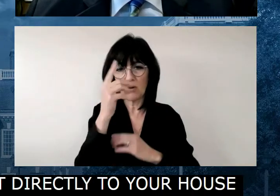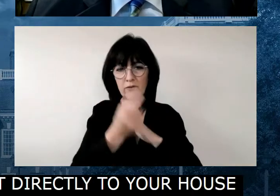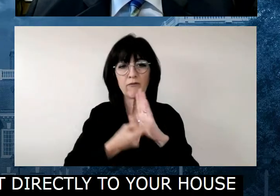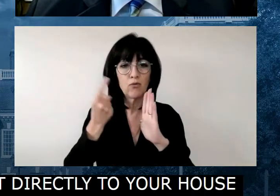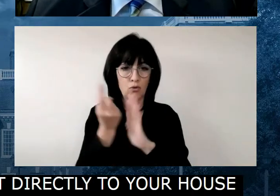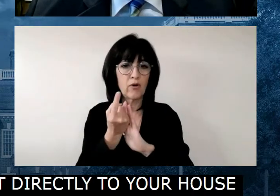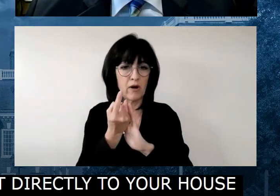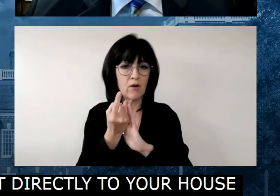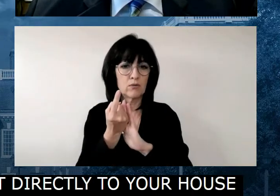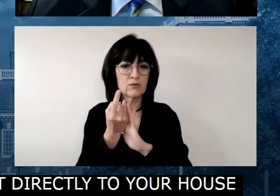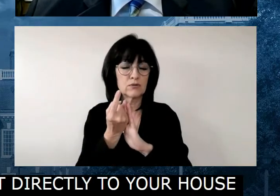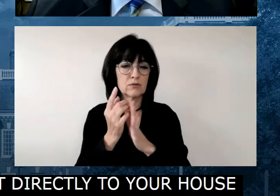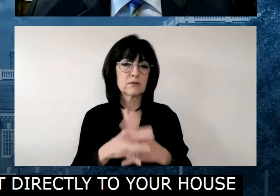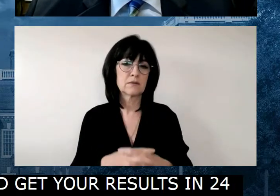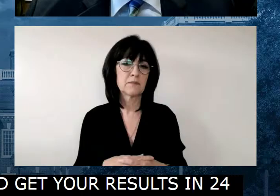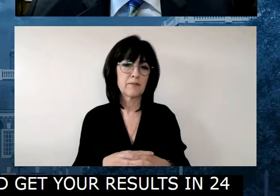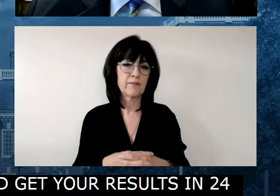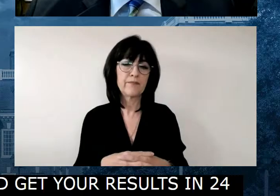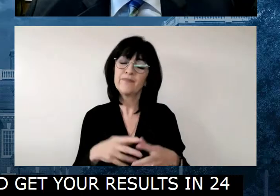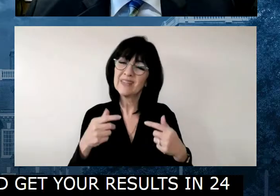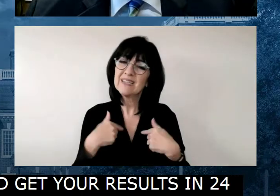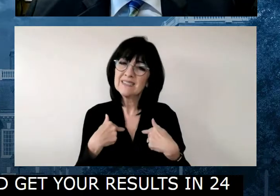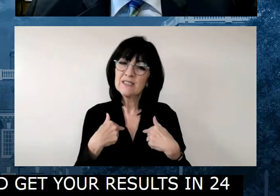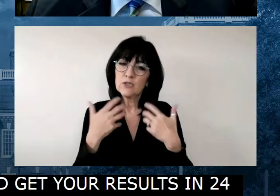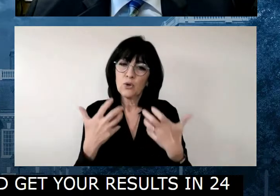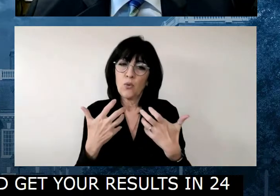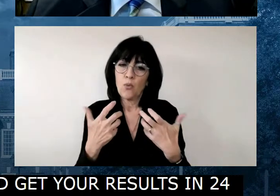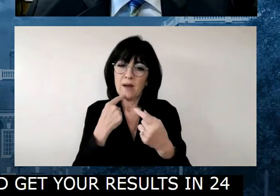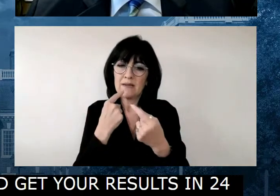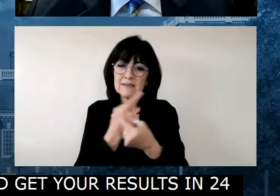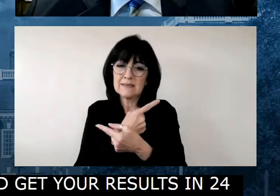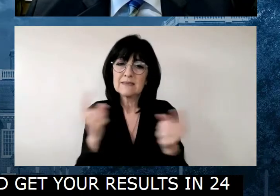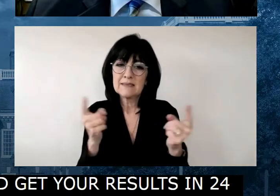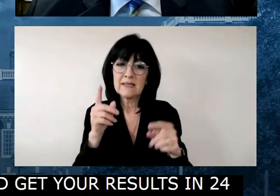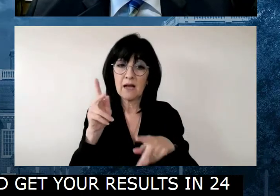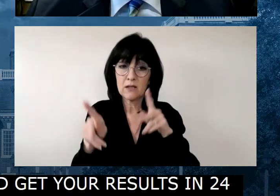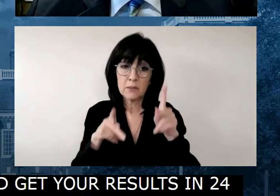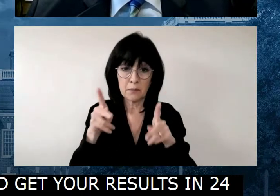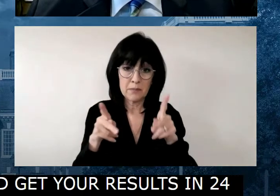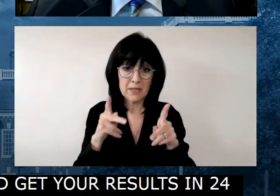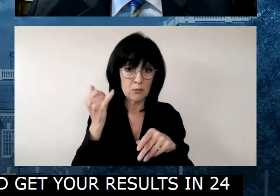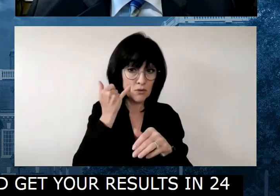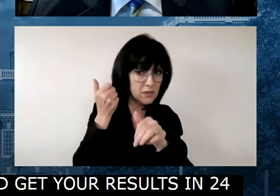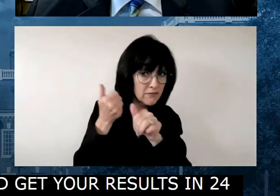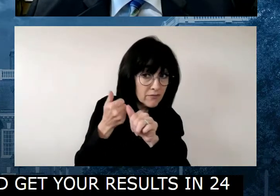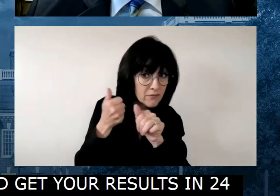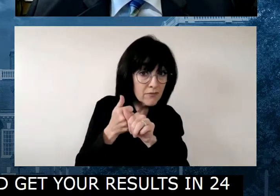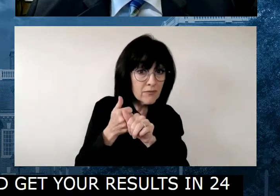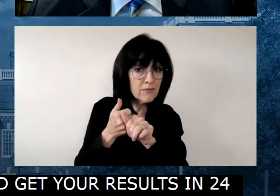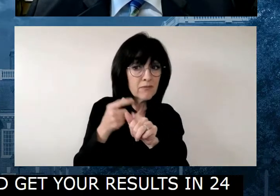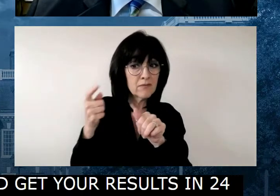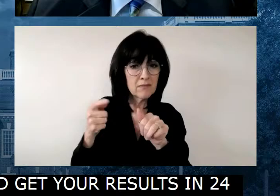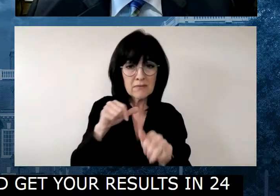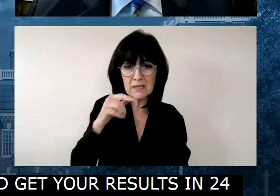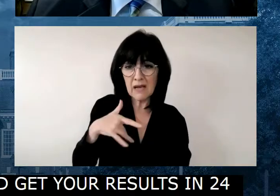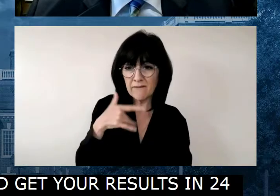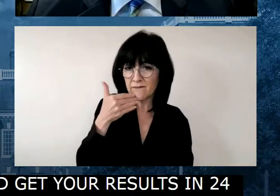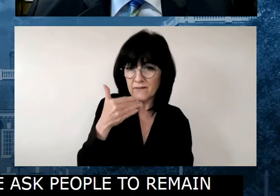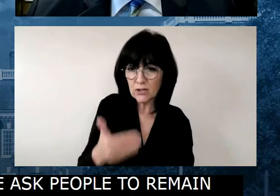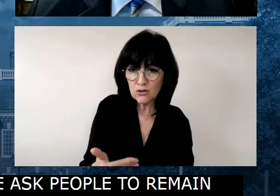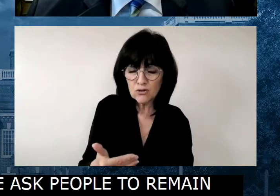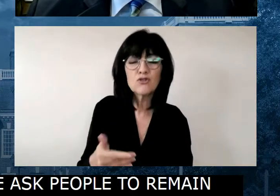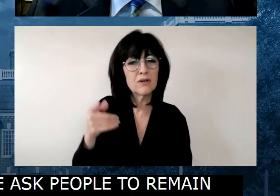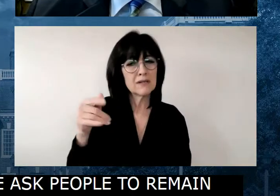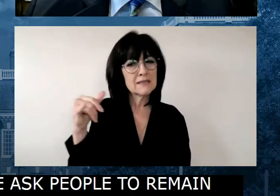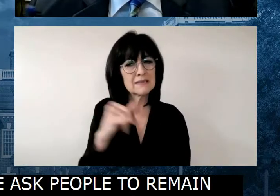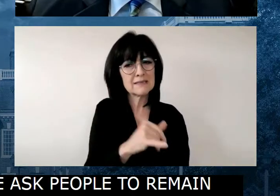remain, disciplined and vigilant, really, where if they're showing signs to, stay at home. I think just